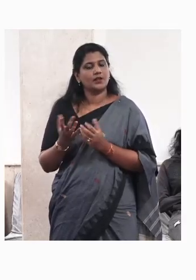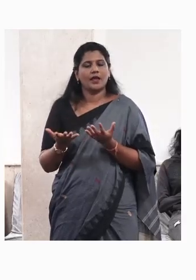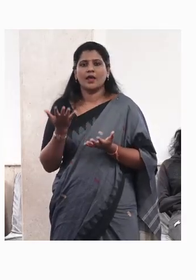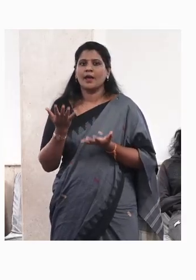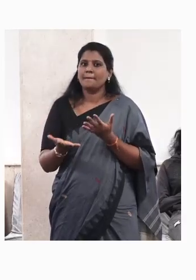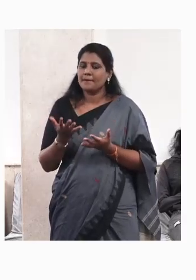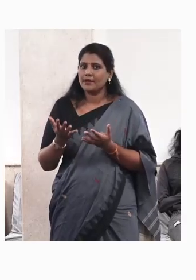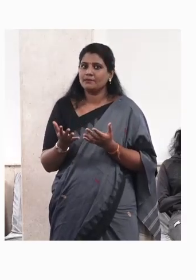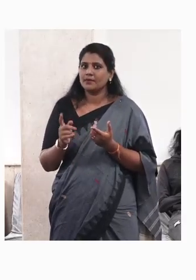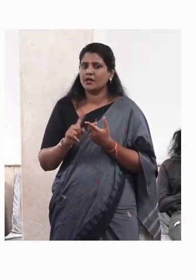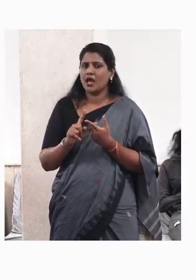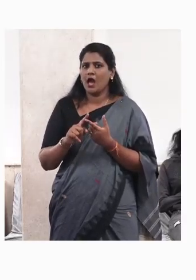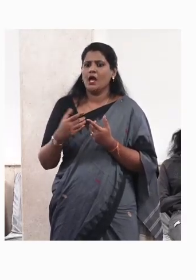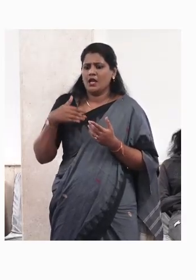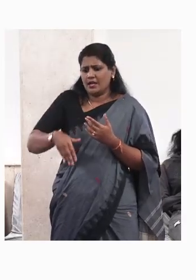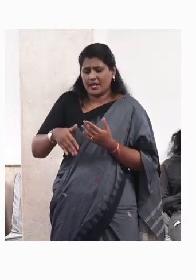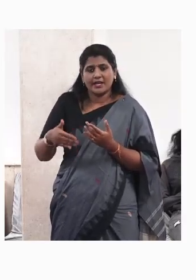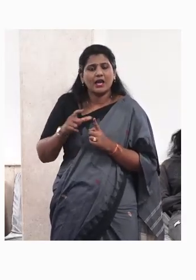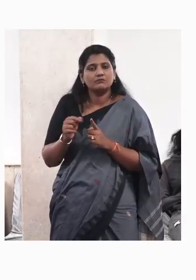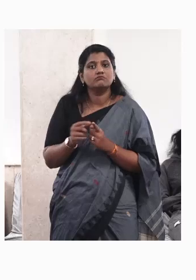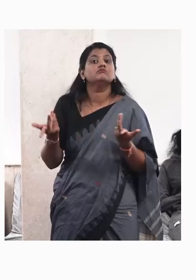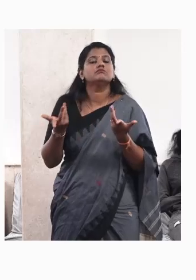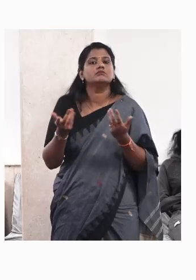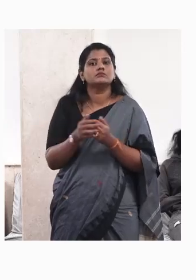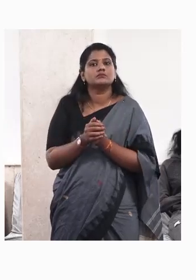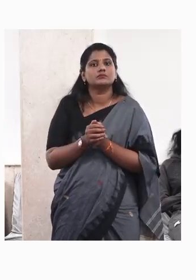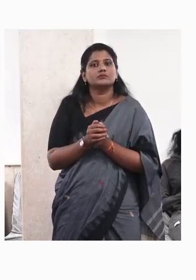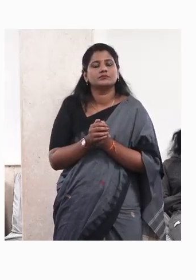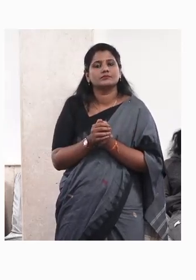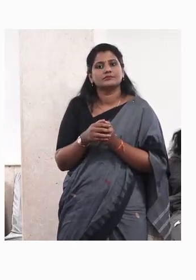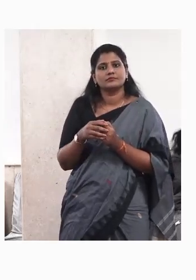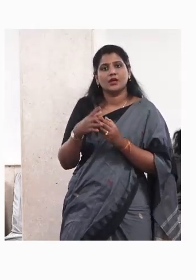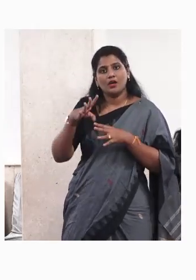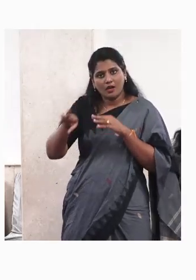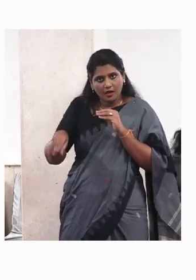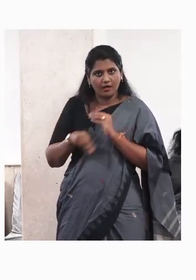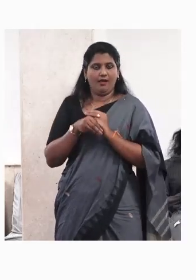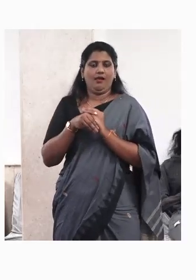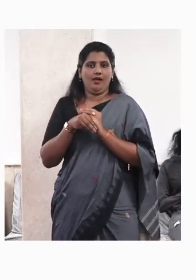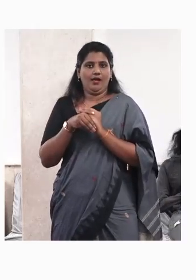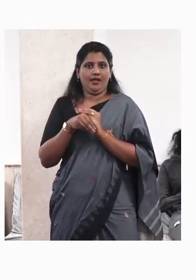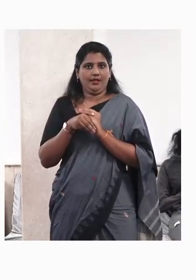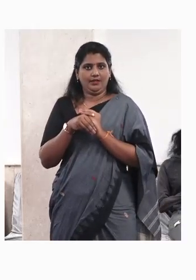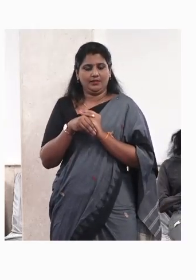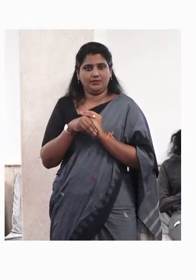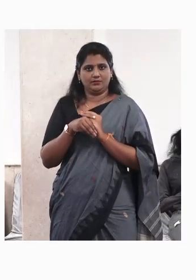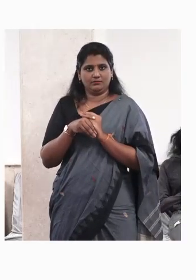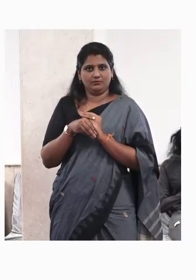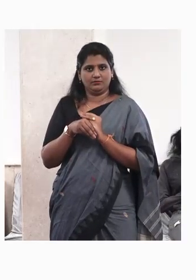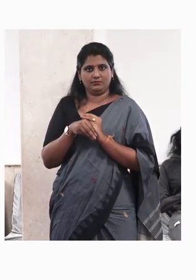maybe what I would do now is also add another line to that and say,